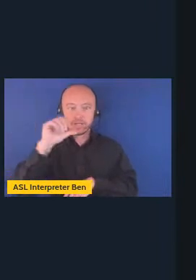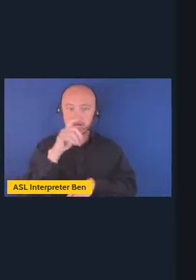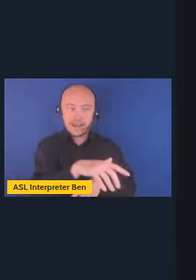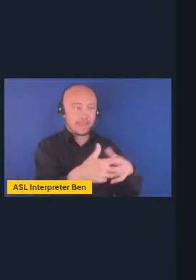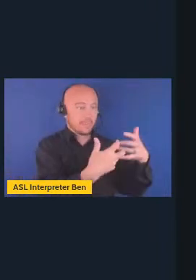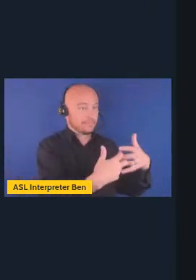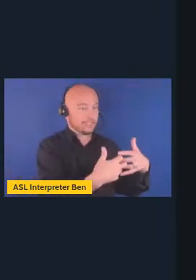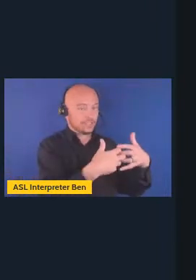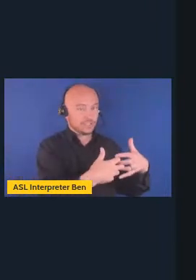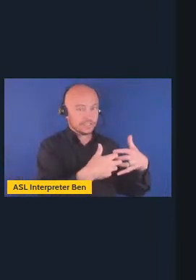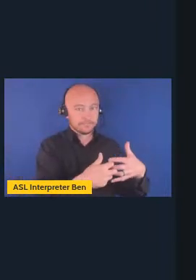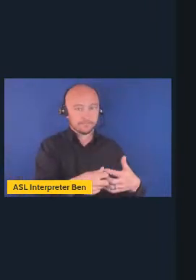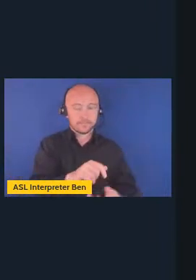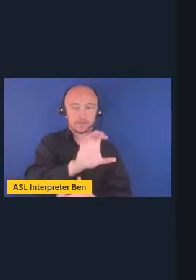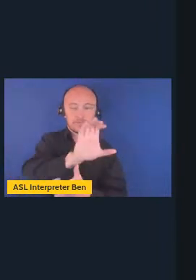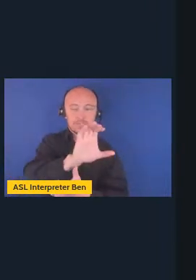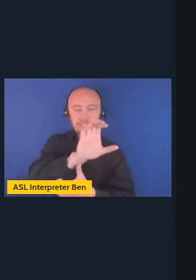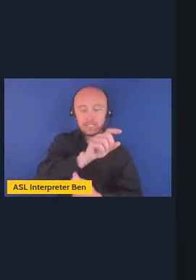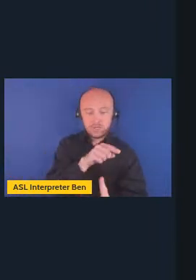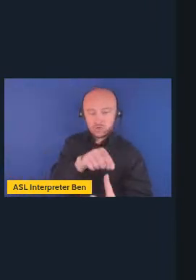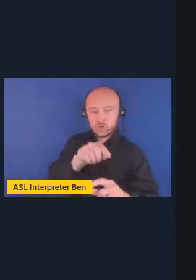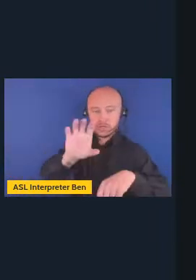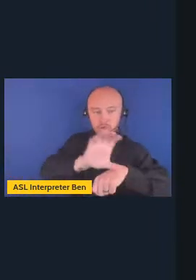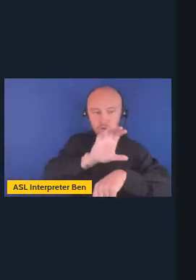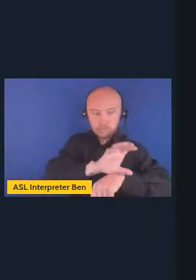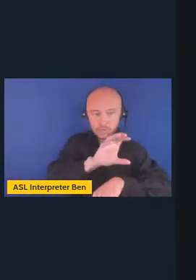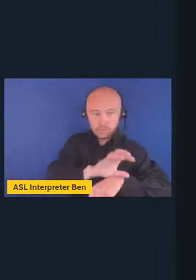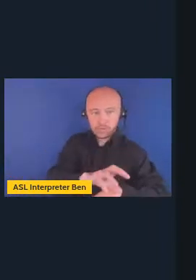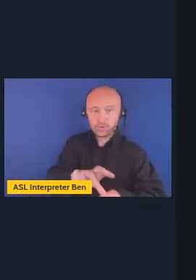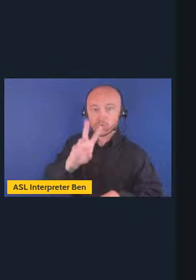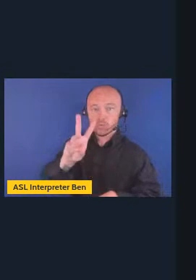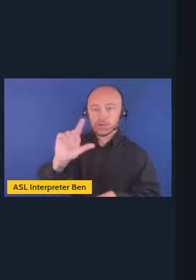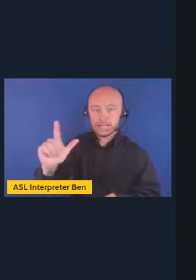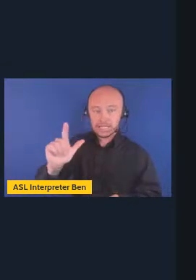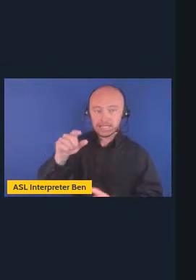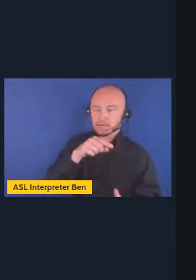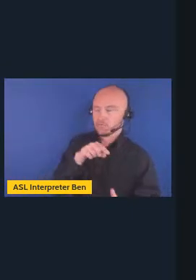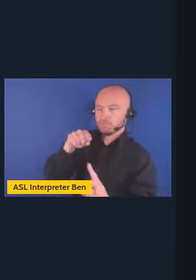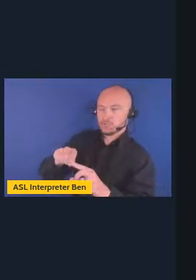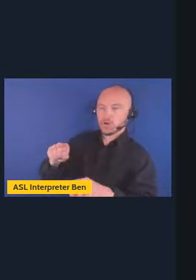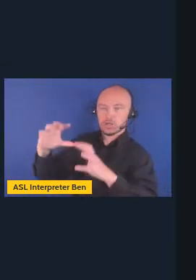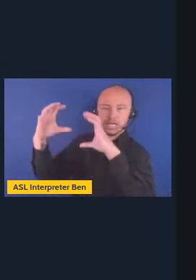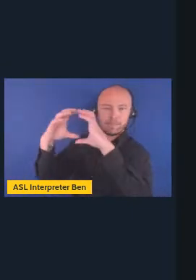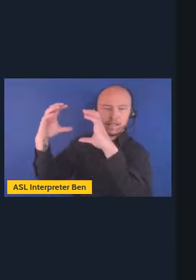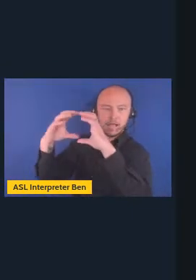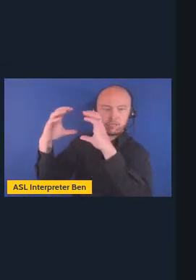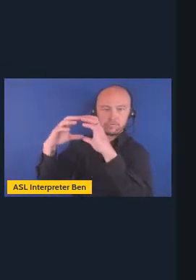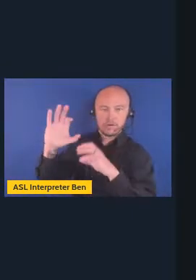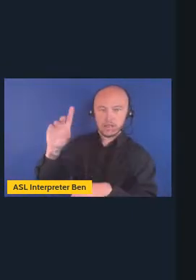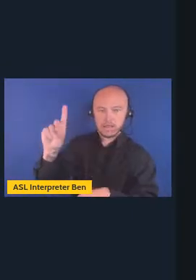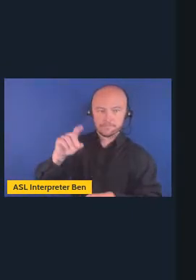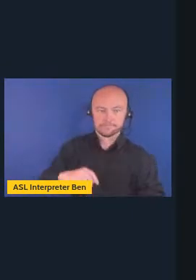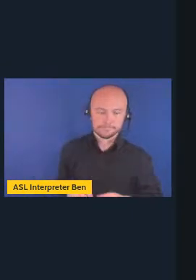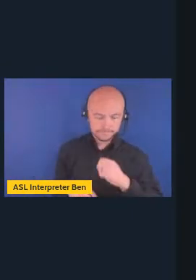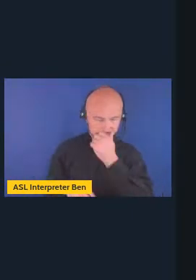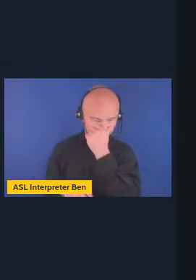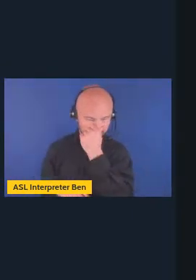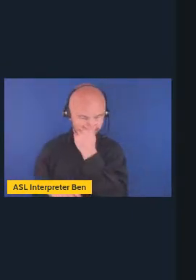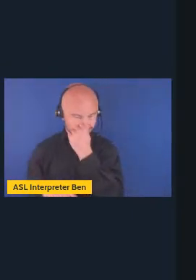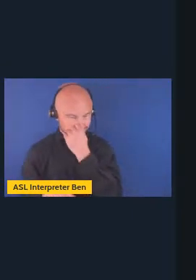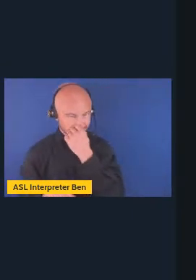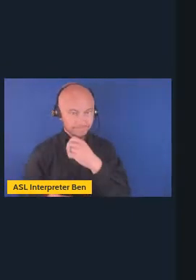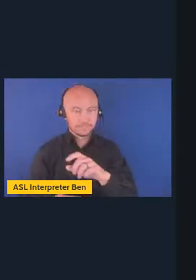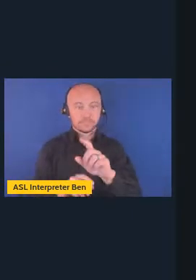C is targeting a computer, Winglang is targeting cloud. What does that mean? It means when I go to